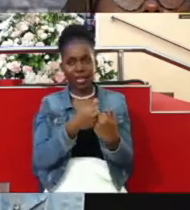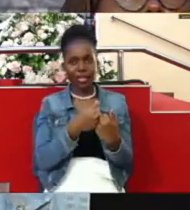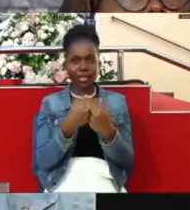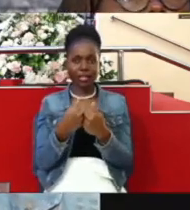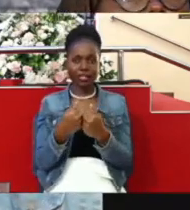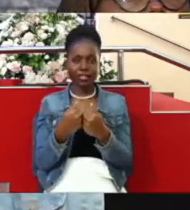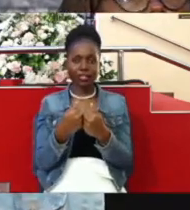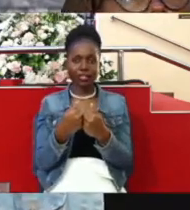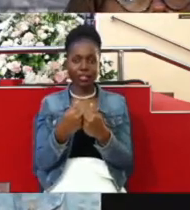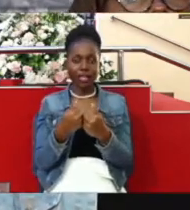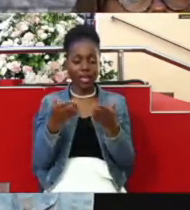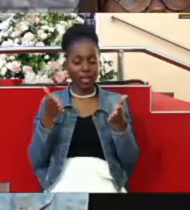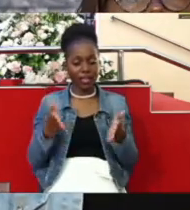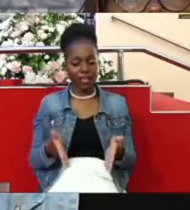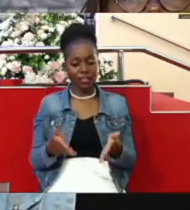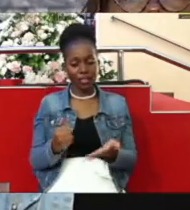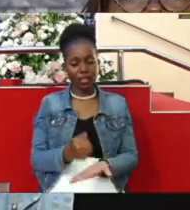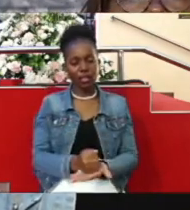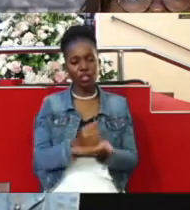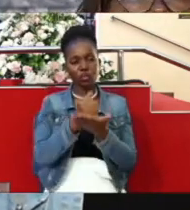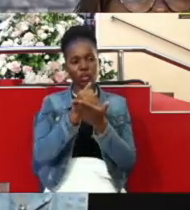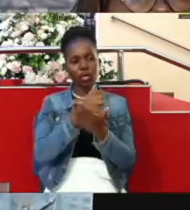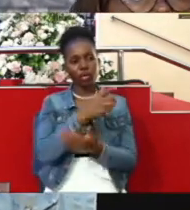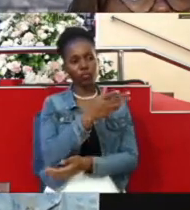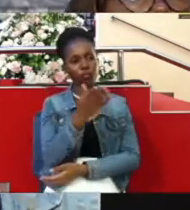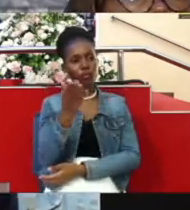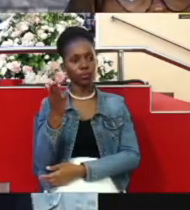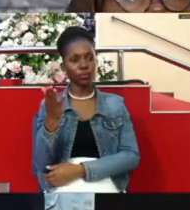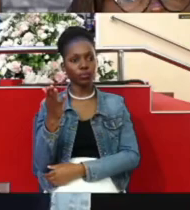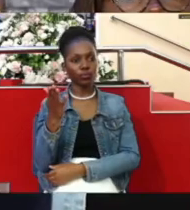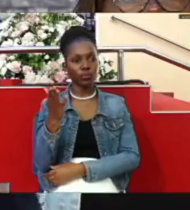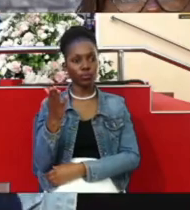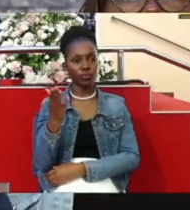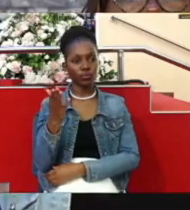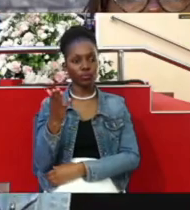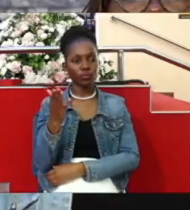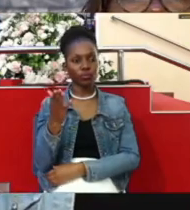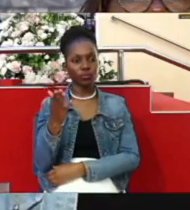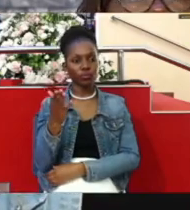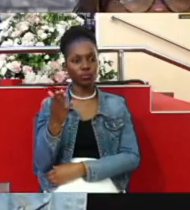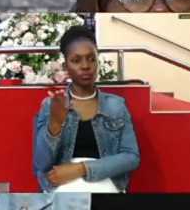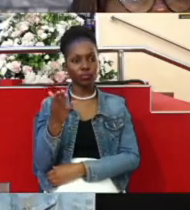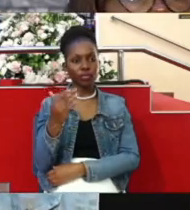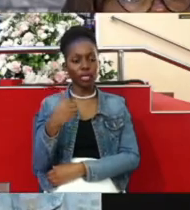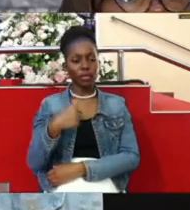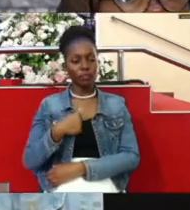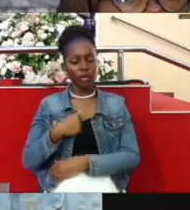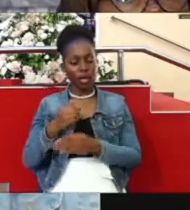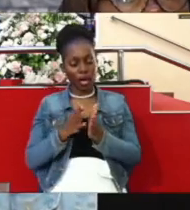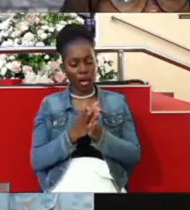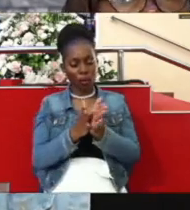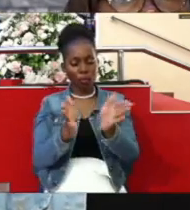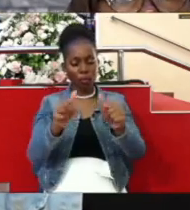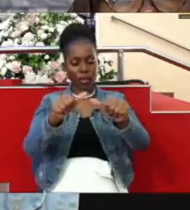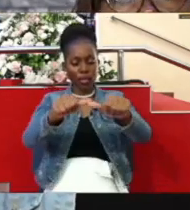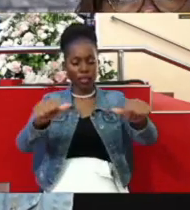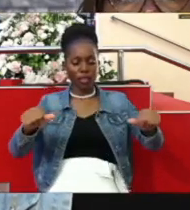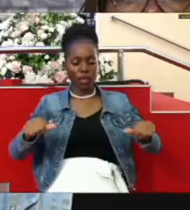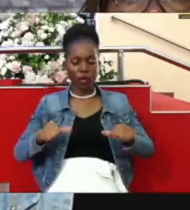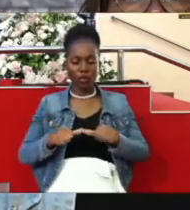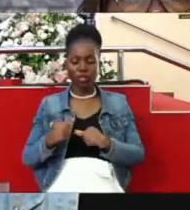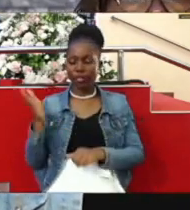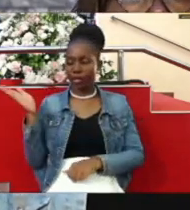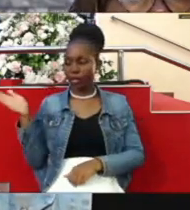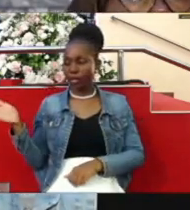And he is here to help you. I want to open this altar to such a